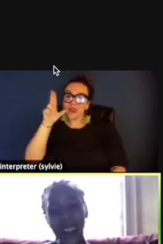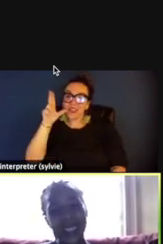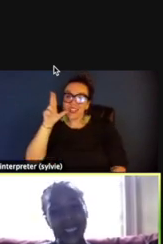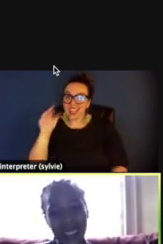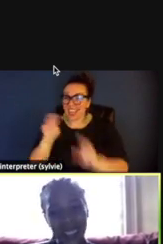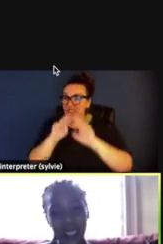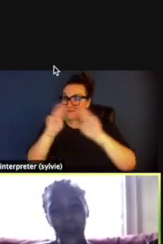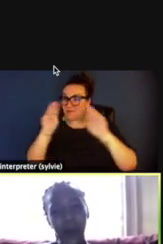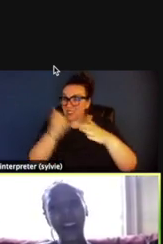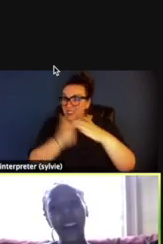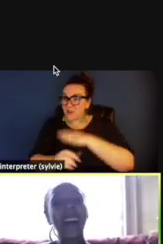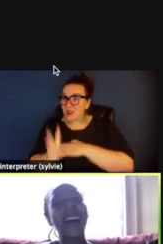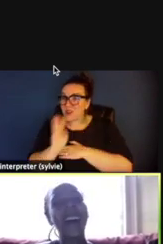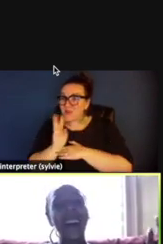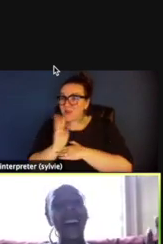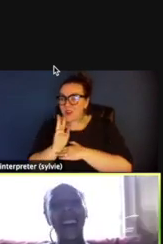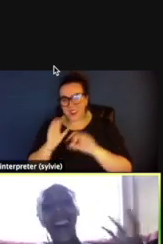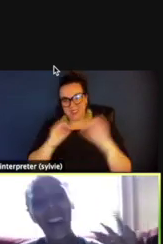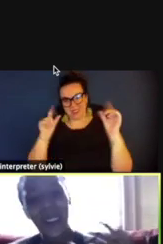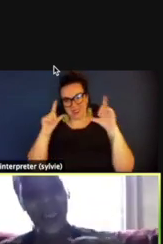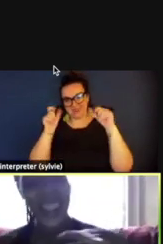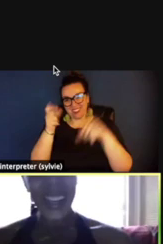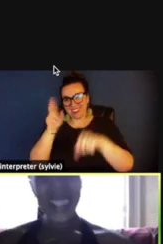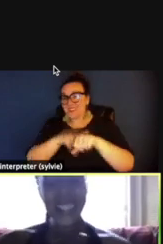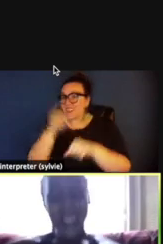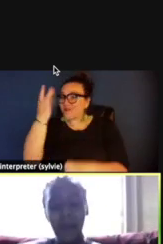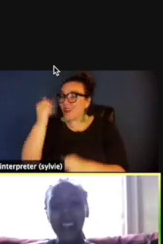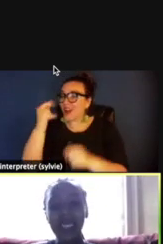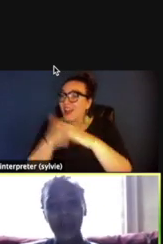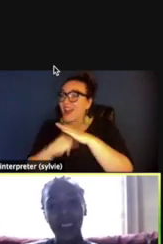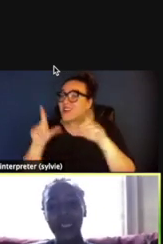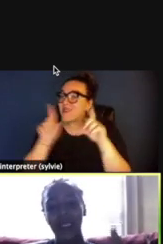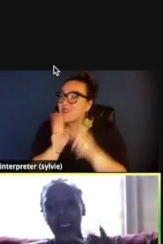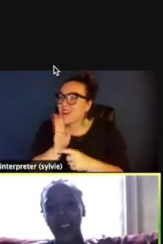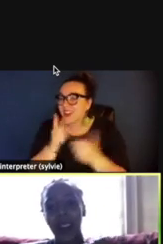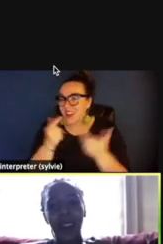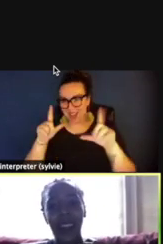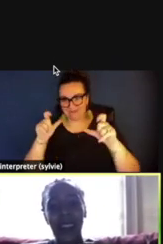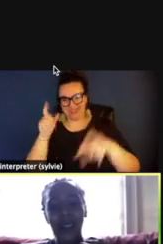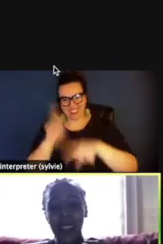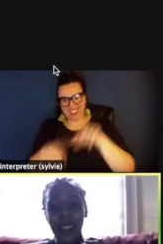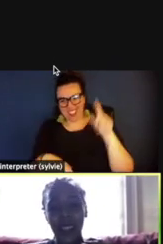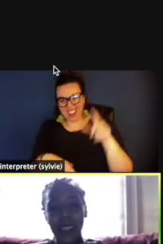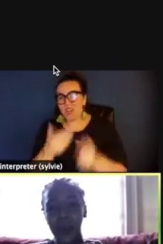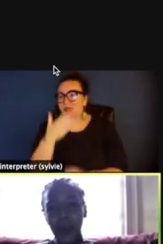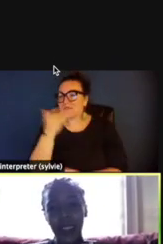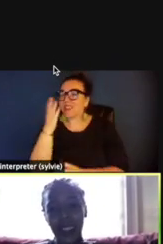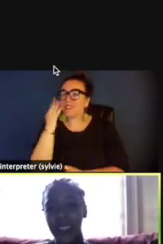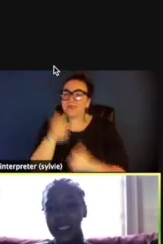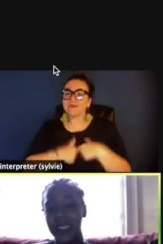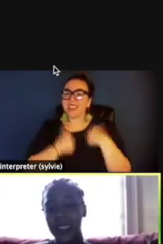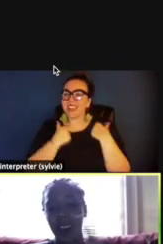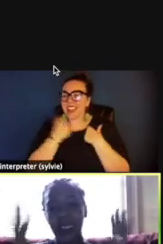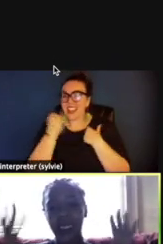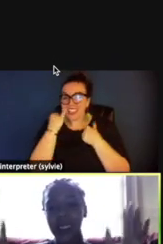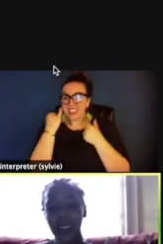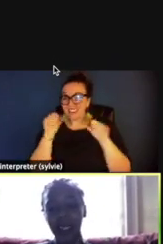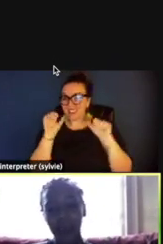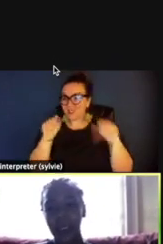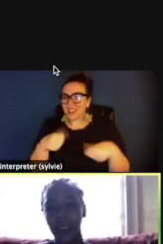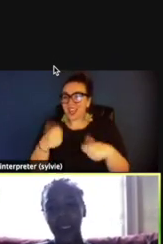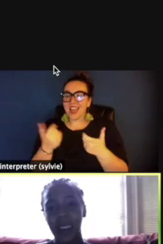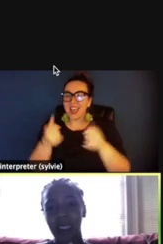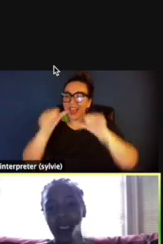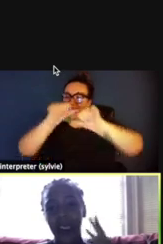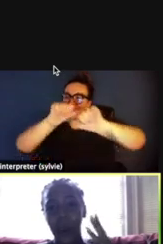it because it was underwater. But it is the best experience of my life. And if you get a chance to Google it, it's just, there's